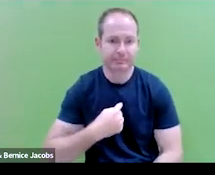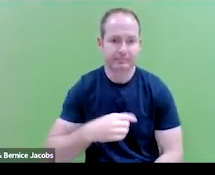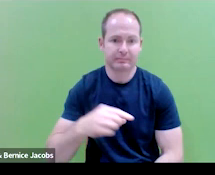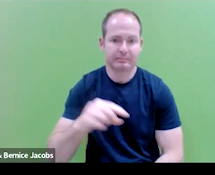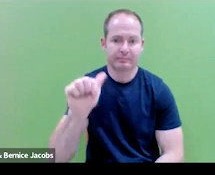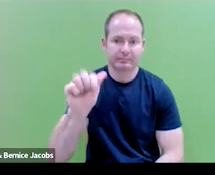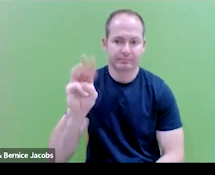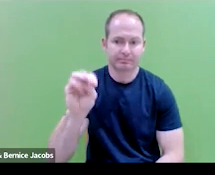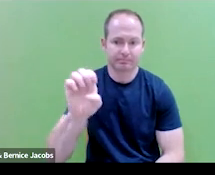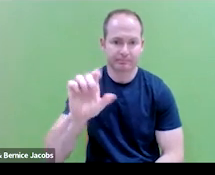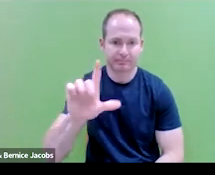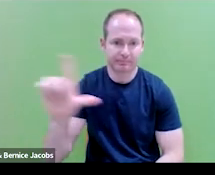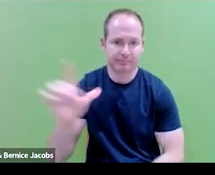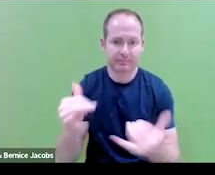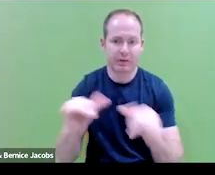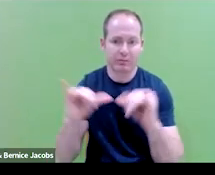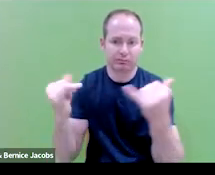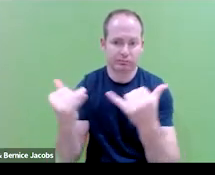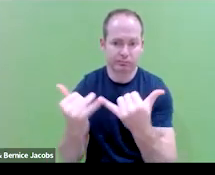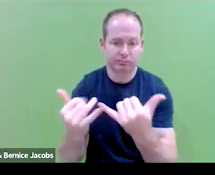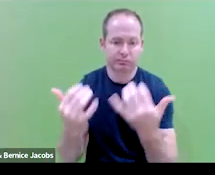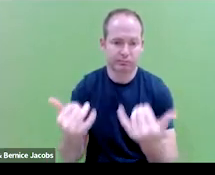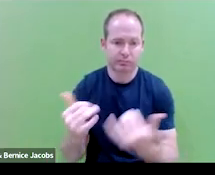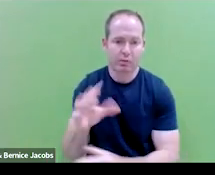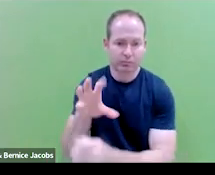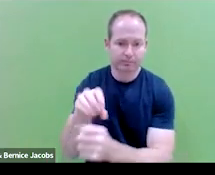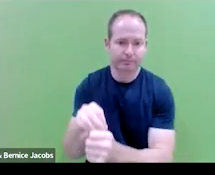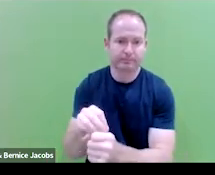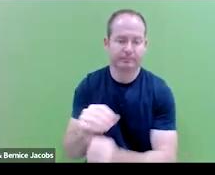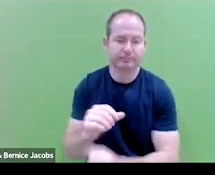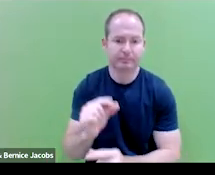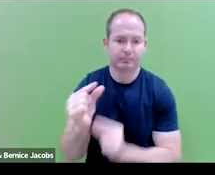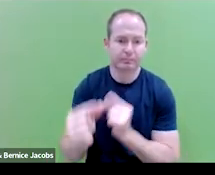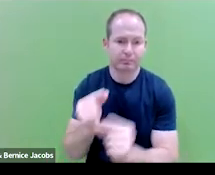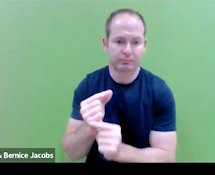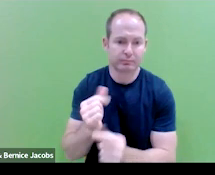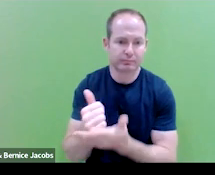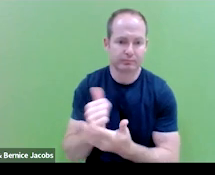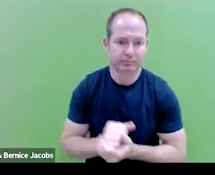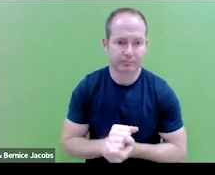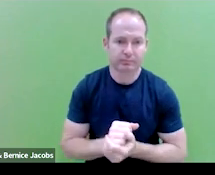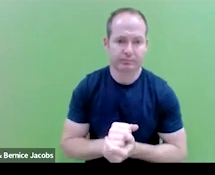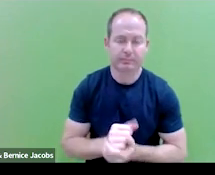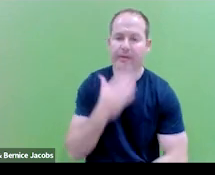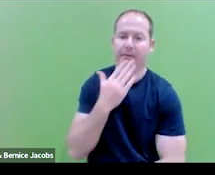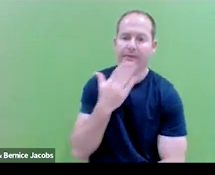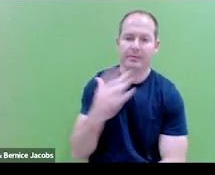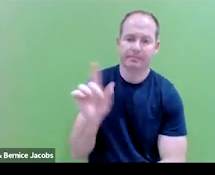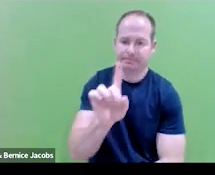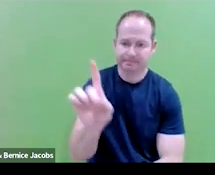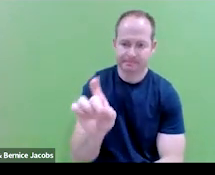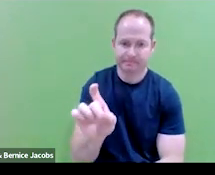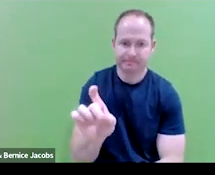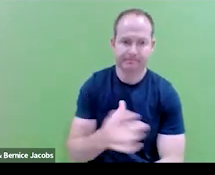am going to be working for a company called Explore AI. Great. Thanks so much, Dingole. So this is